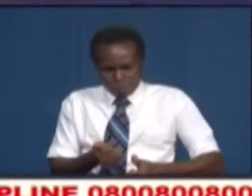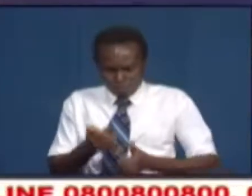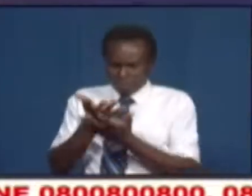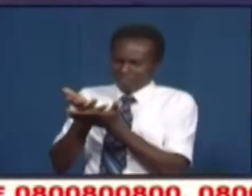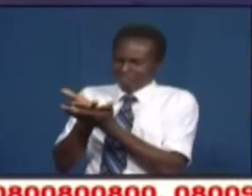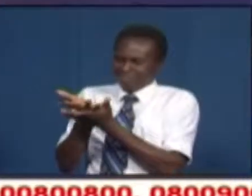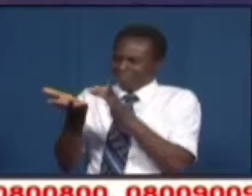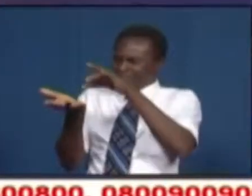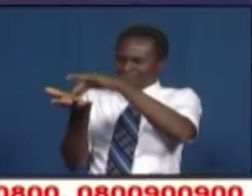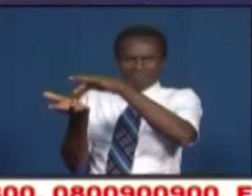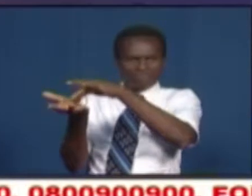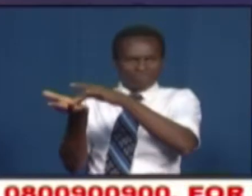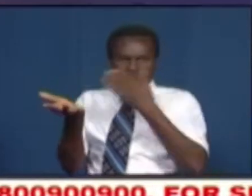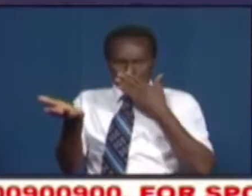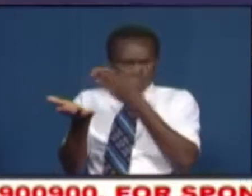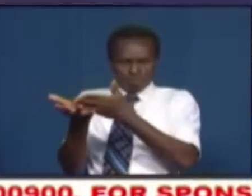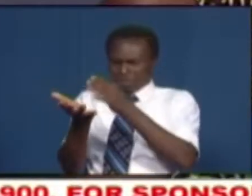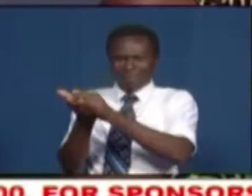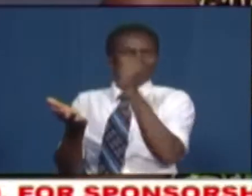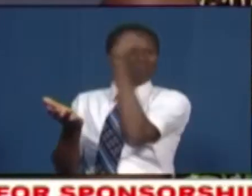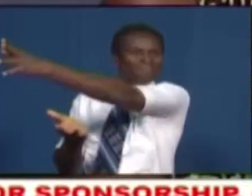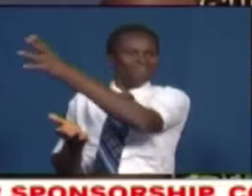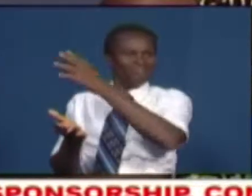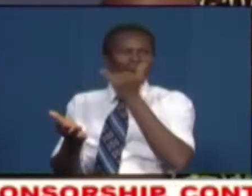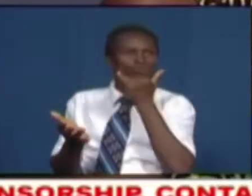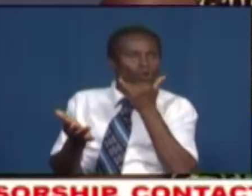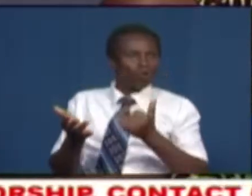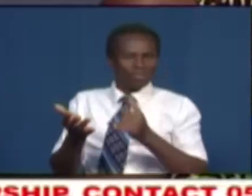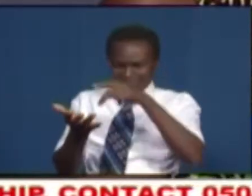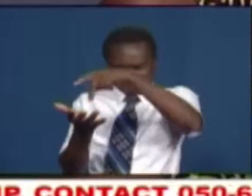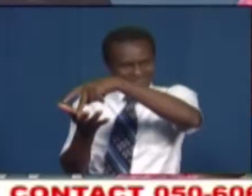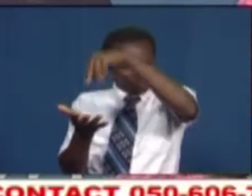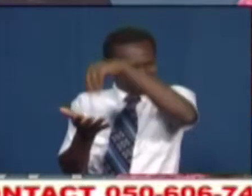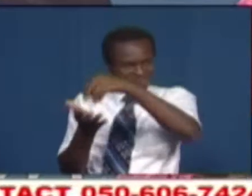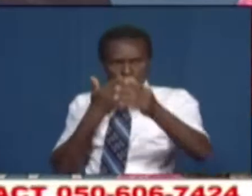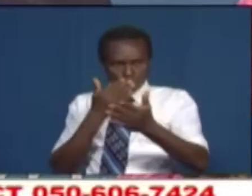Okay, so adolescents are challenged with, in Ghana here, I think when